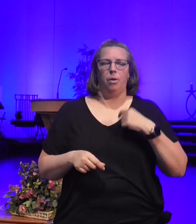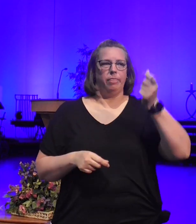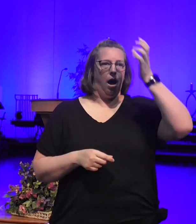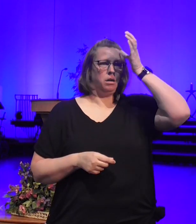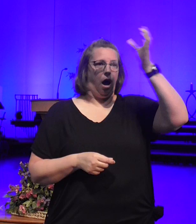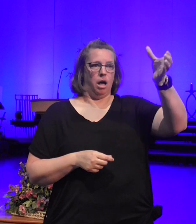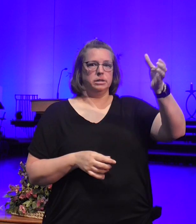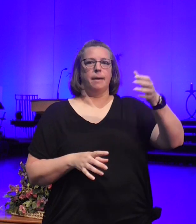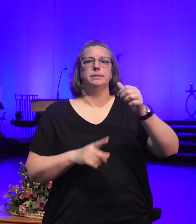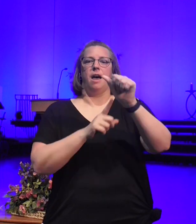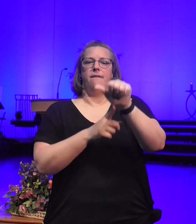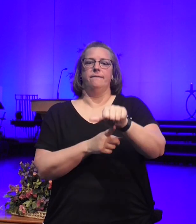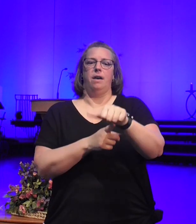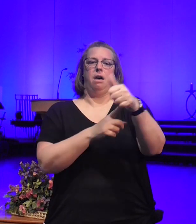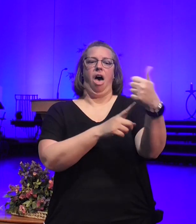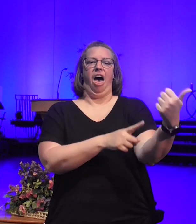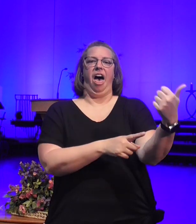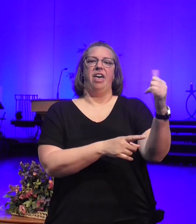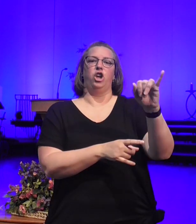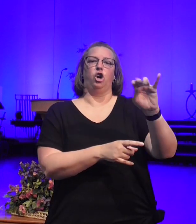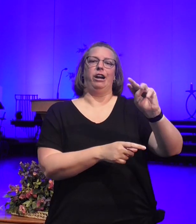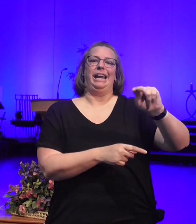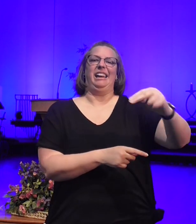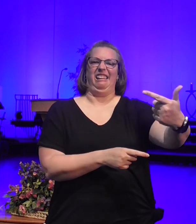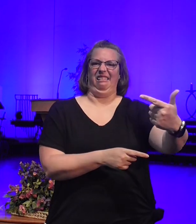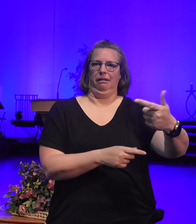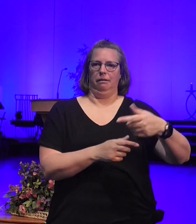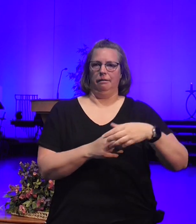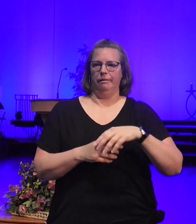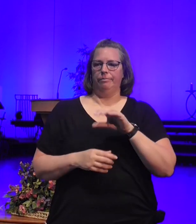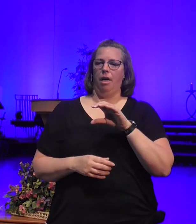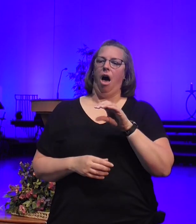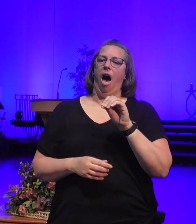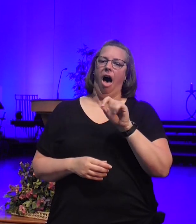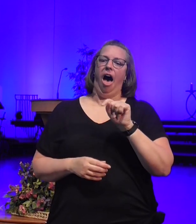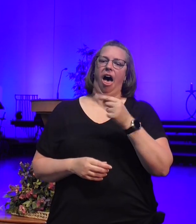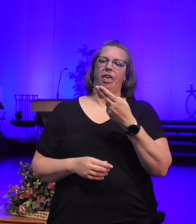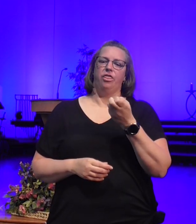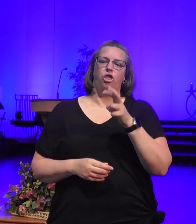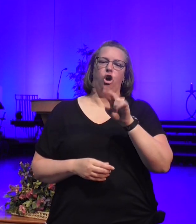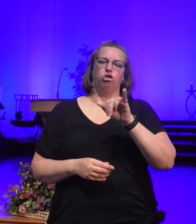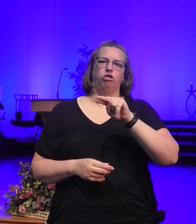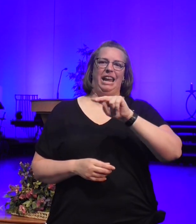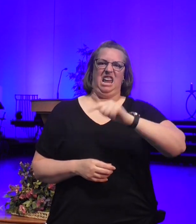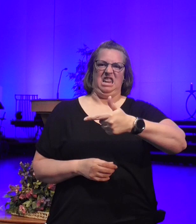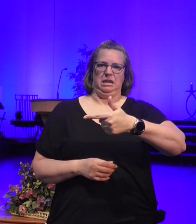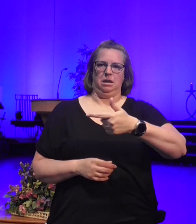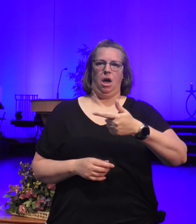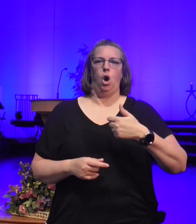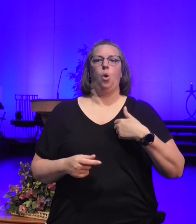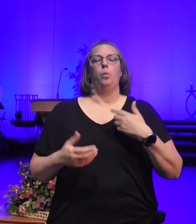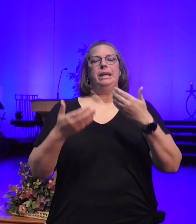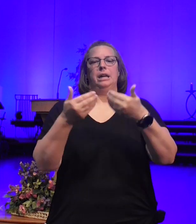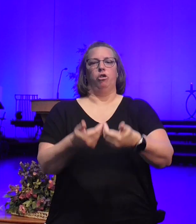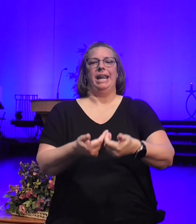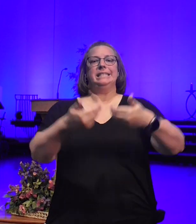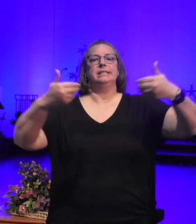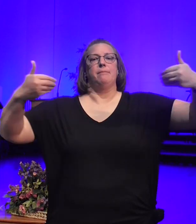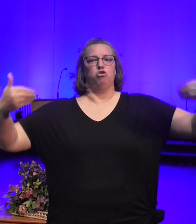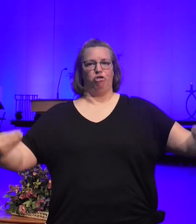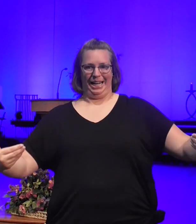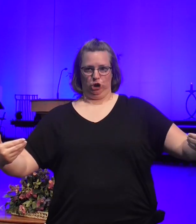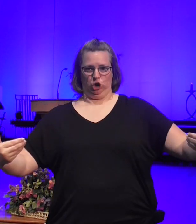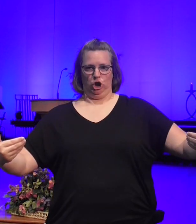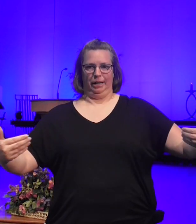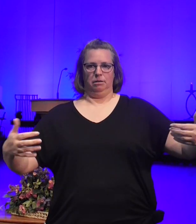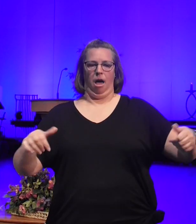concept of othering. It's the concept of othering people and creating separation between us and other groups of